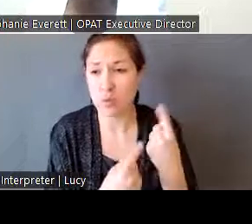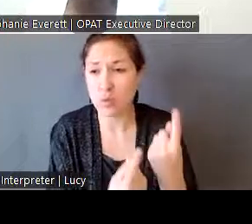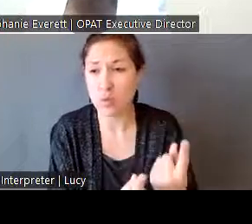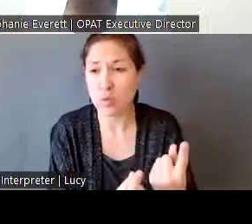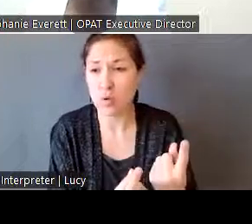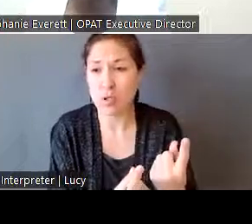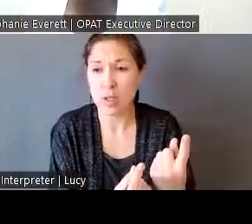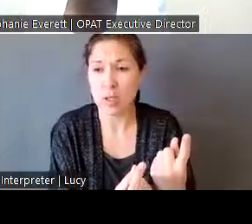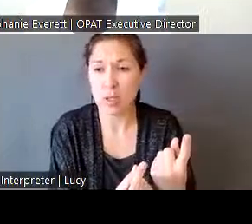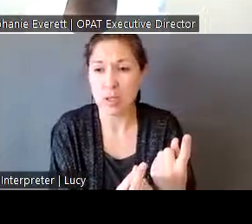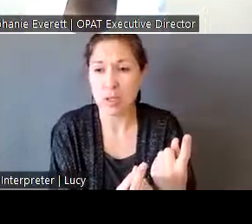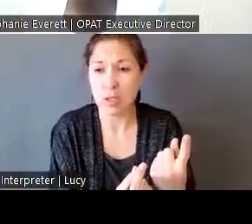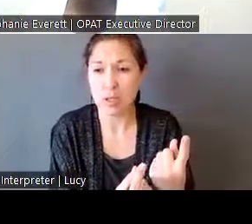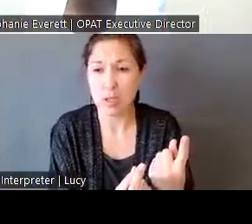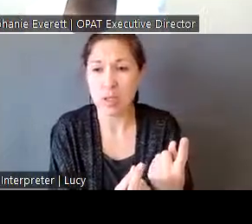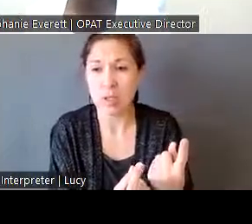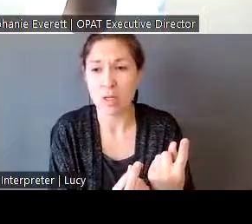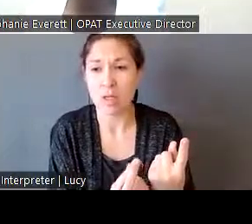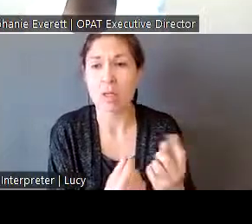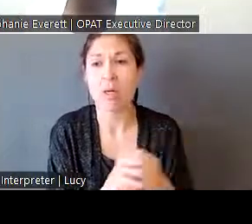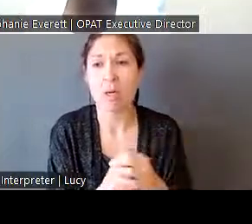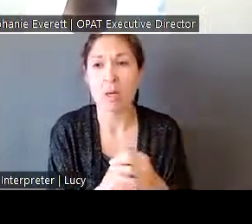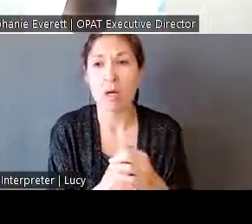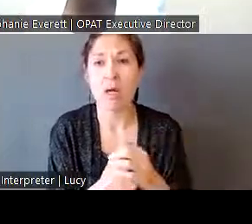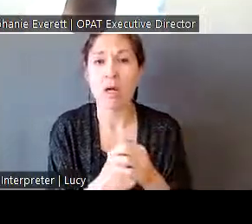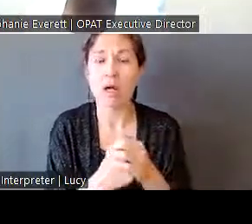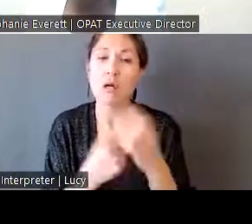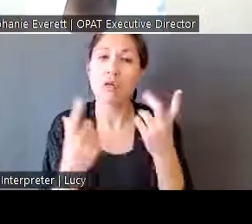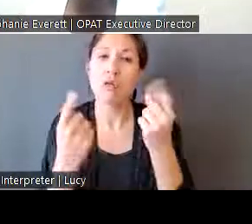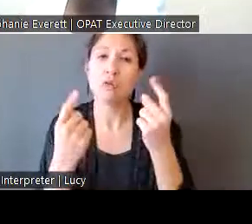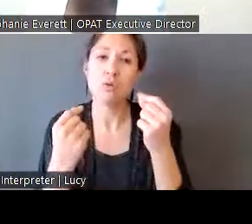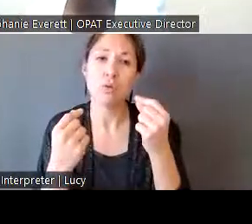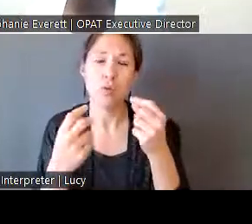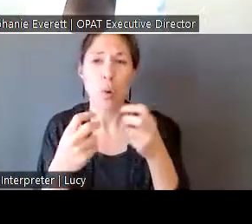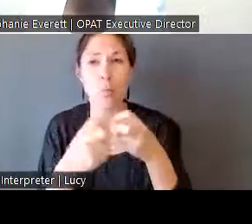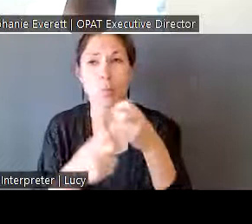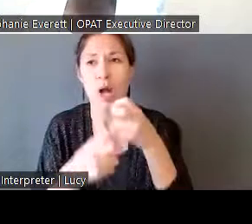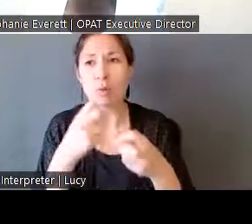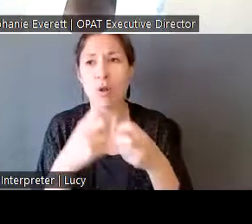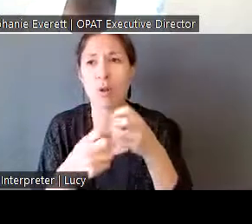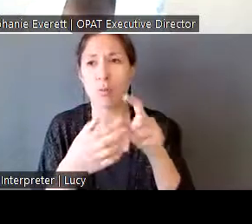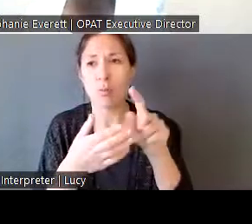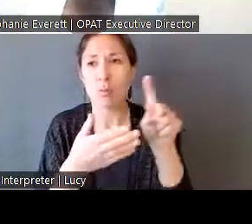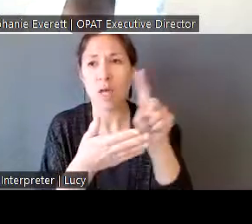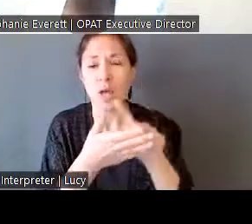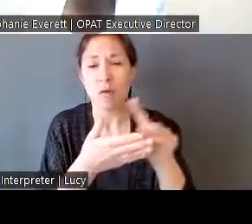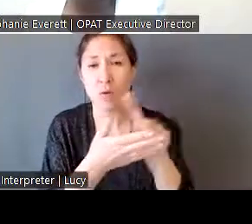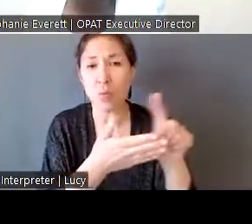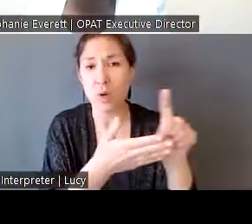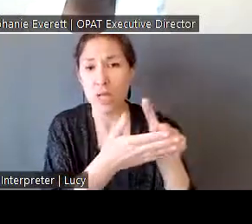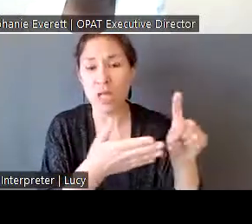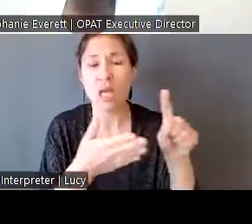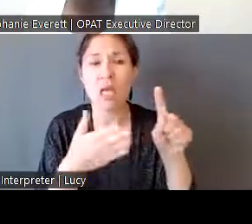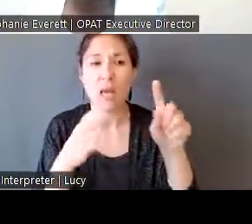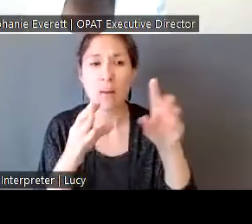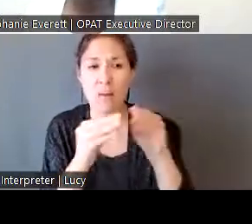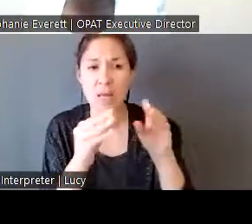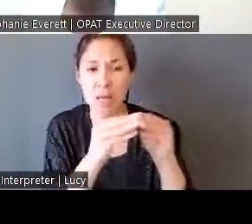so contentious, is that they've been meeting almost weekly. They have been meeting weekly in the last couple of